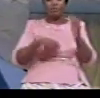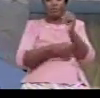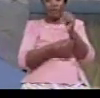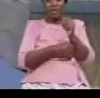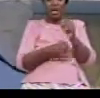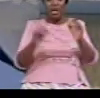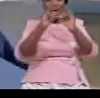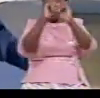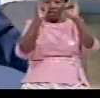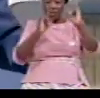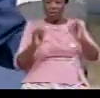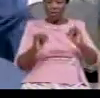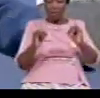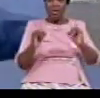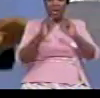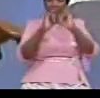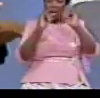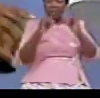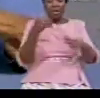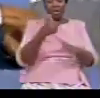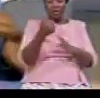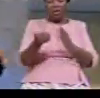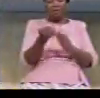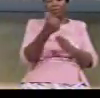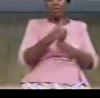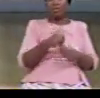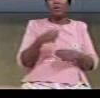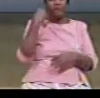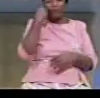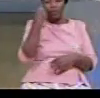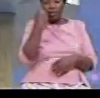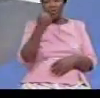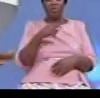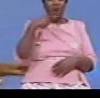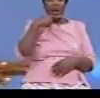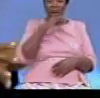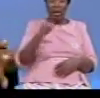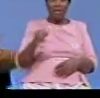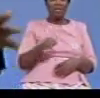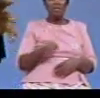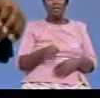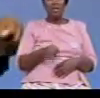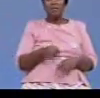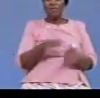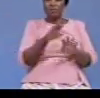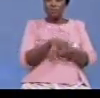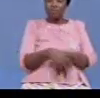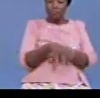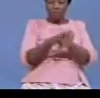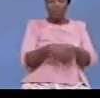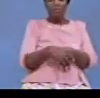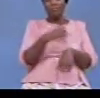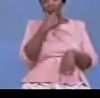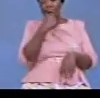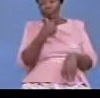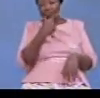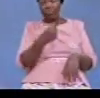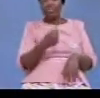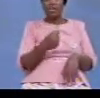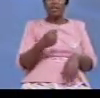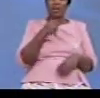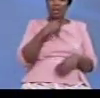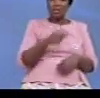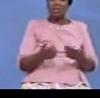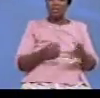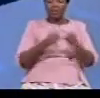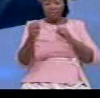idolatry, adultery, fornication, lying, hypocrisy, envy, fighting, violence,